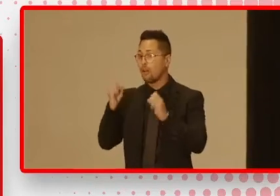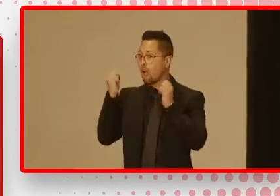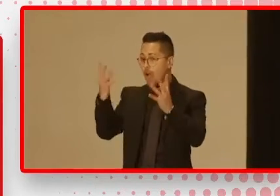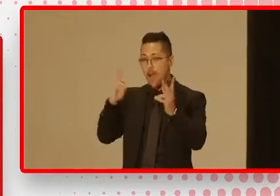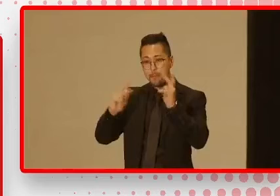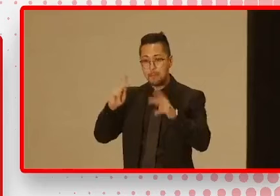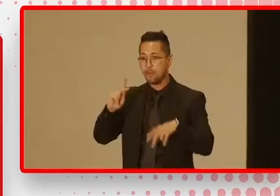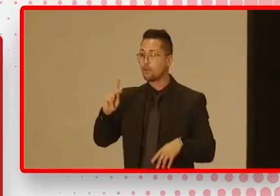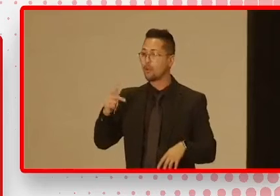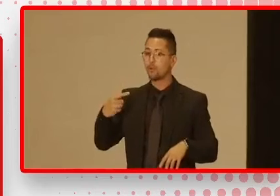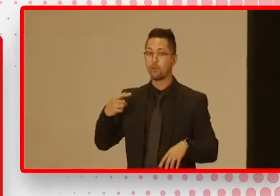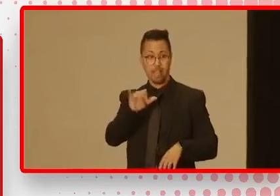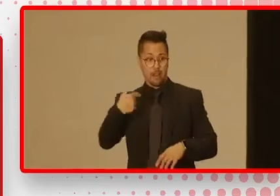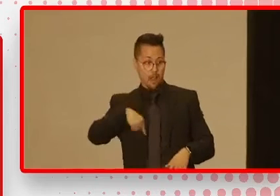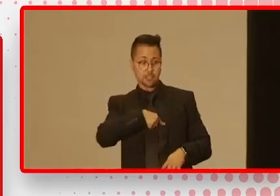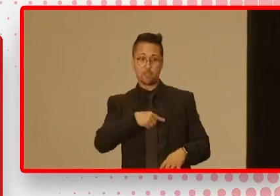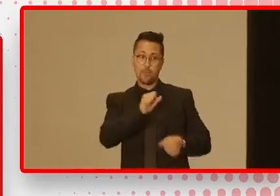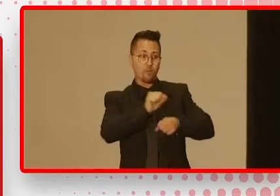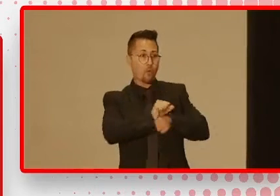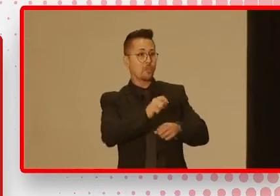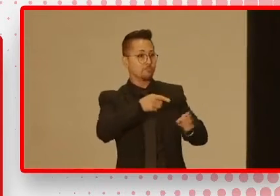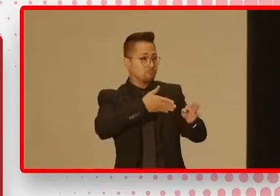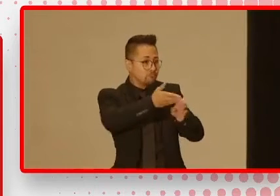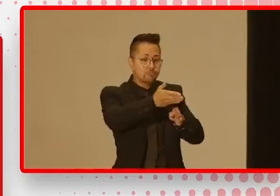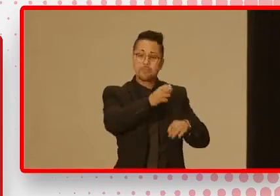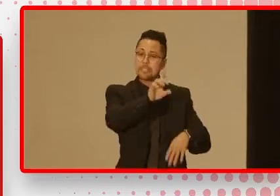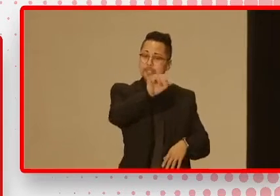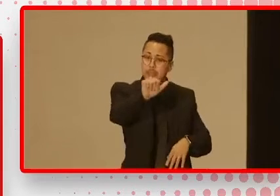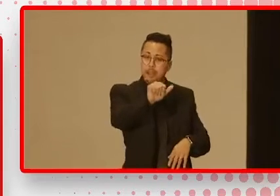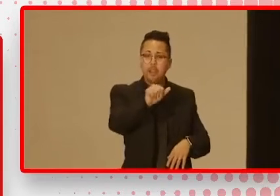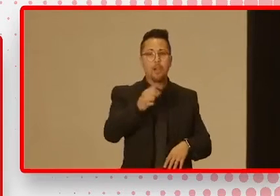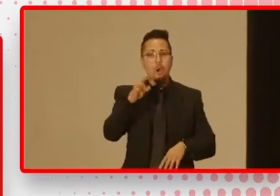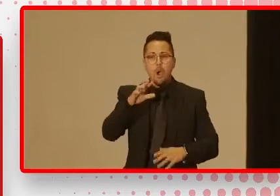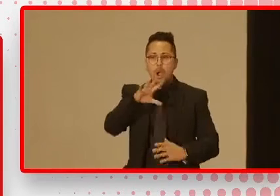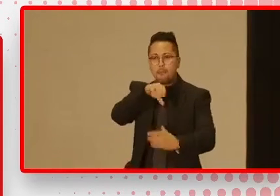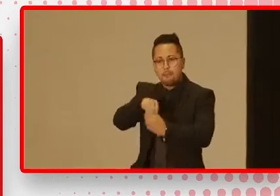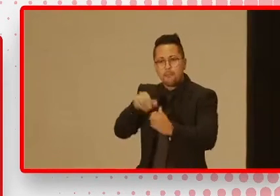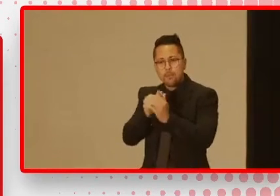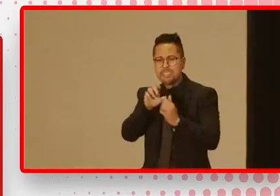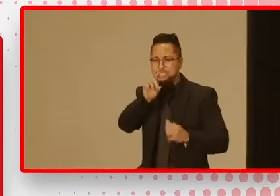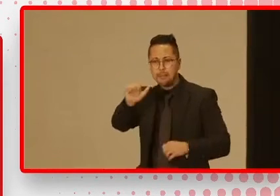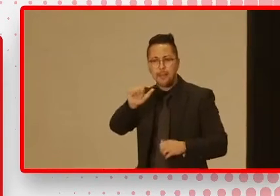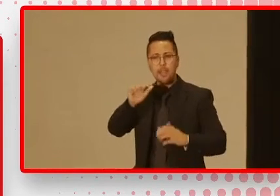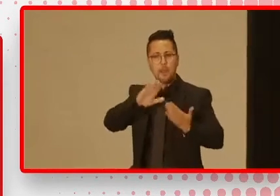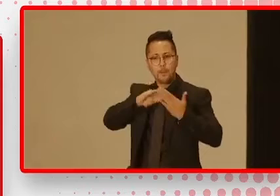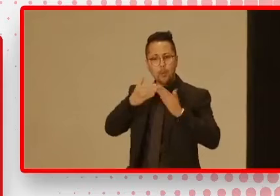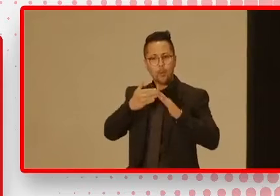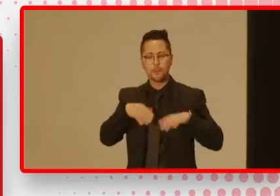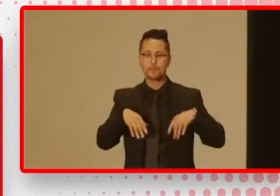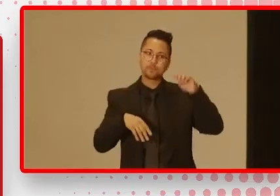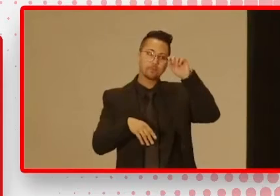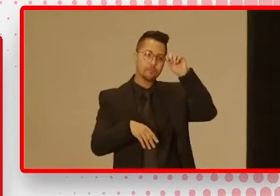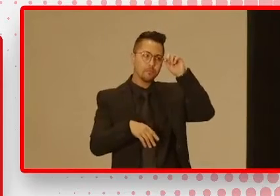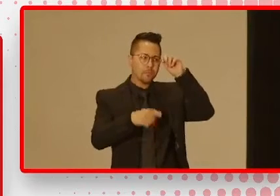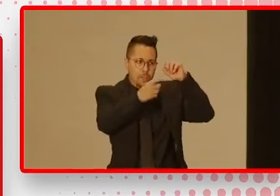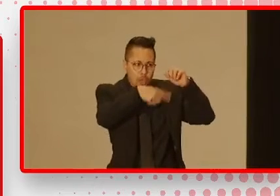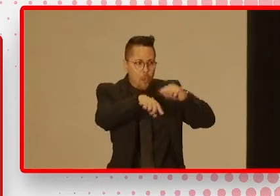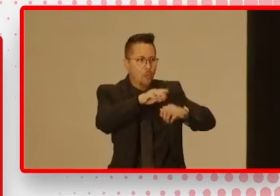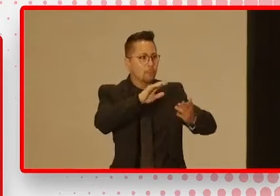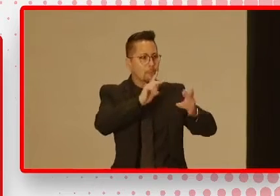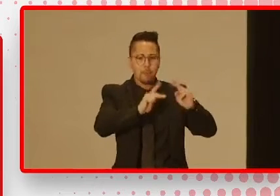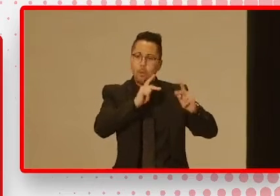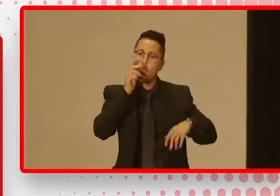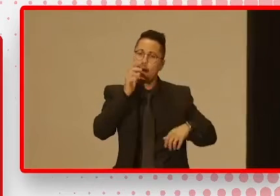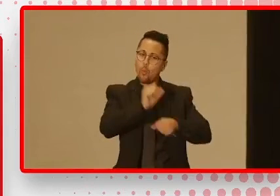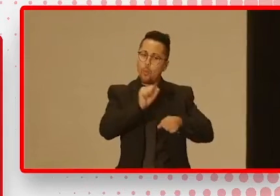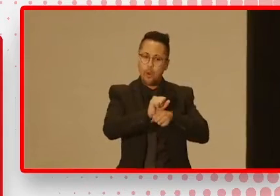have worked in the disability field or are part of the disability community, these folks are going to work with individuals that have not